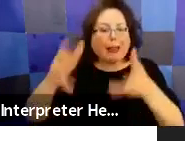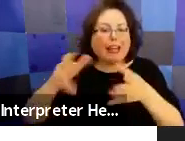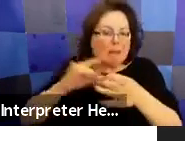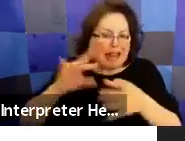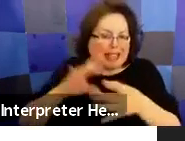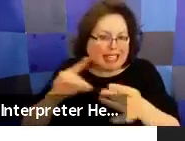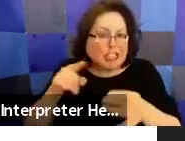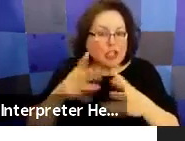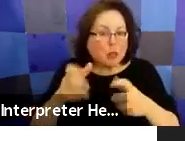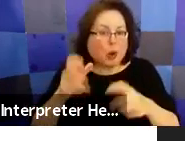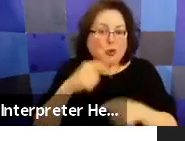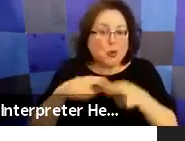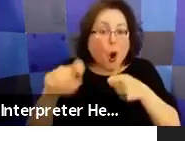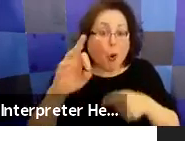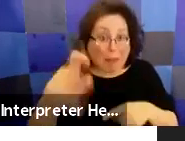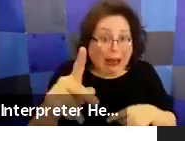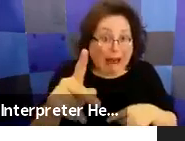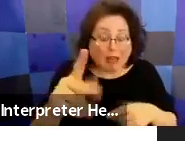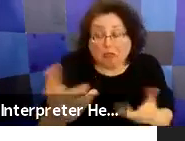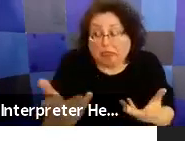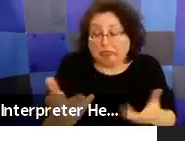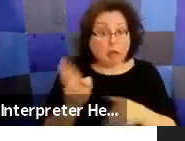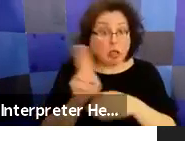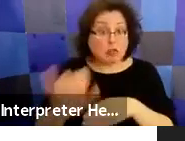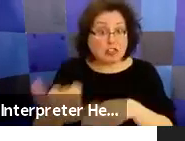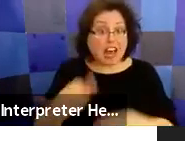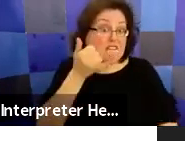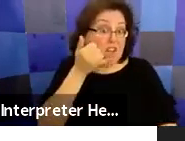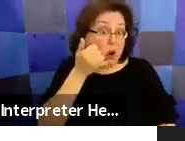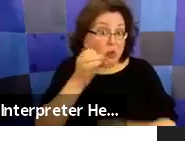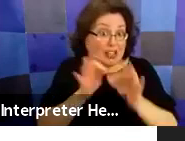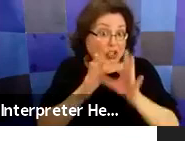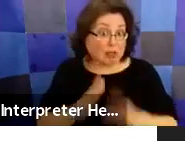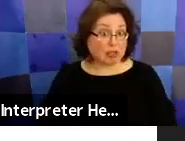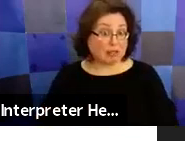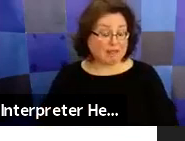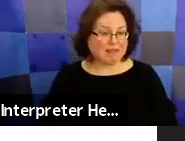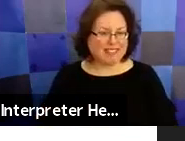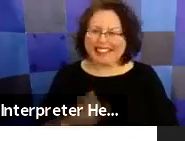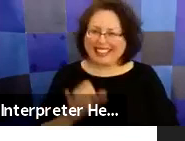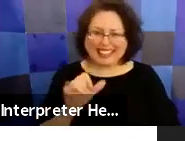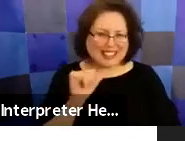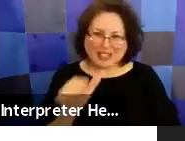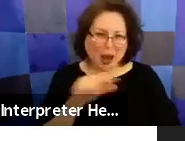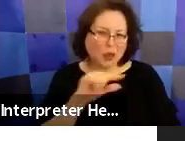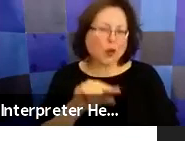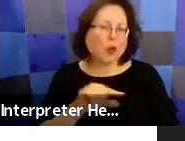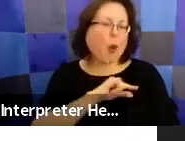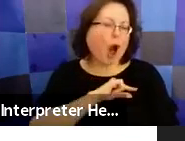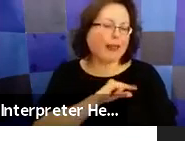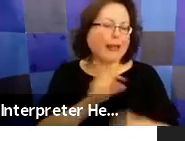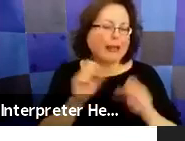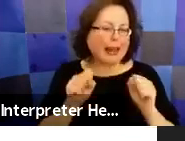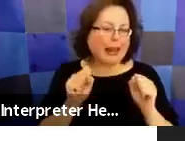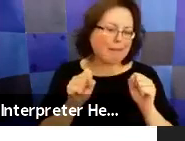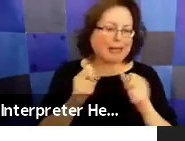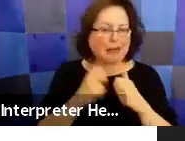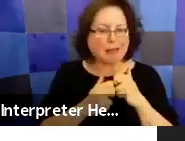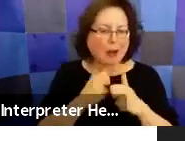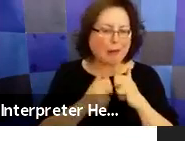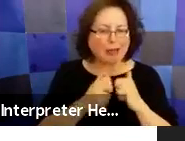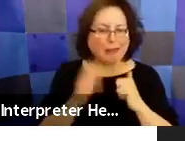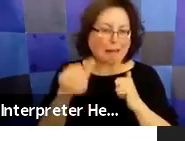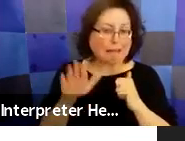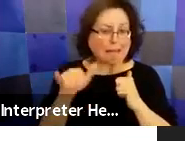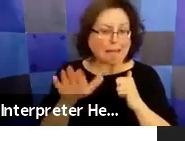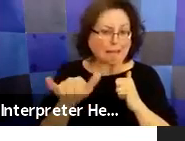you want to call them back. It's not, the quality of telephonic interpretation can be very problematic. And